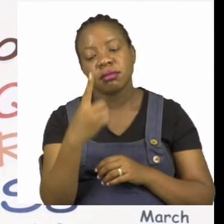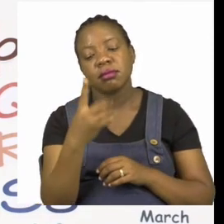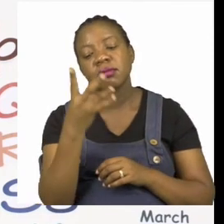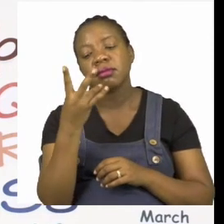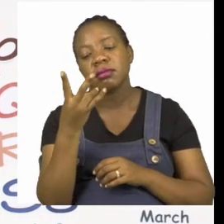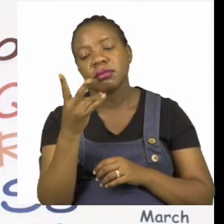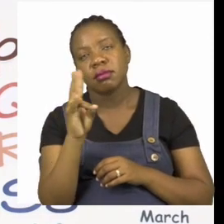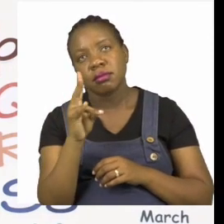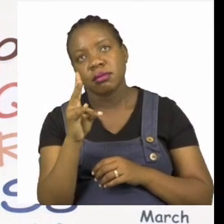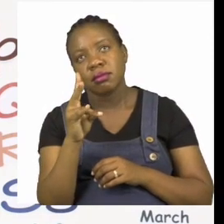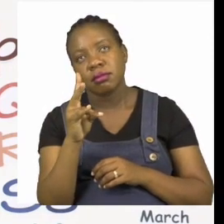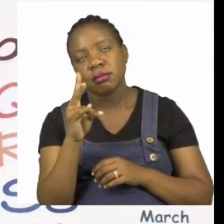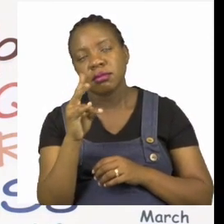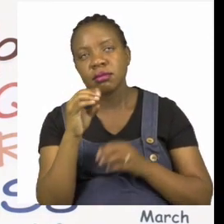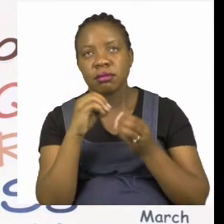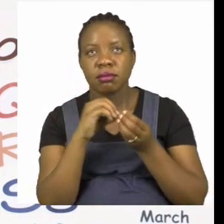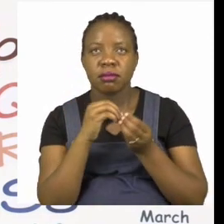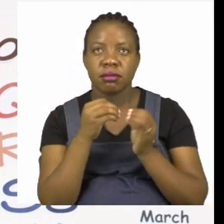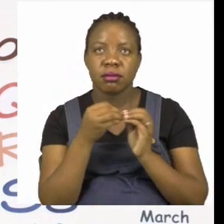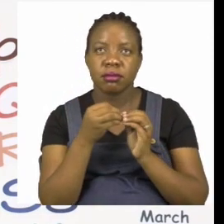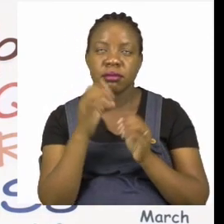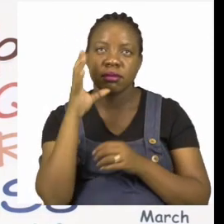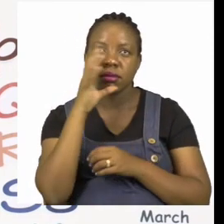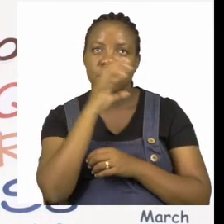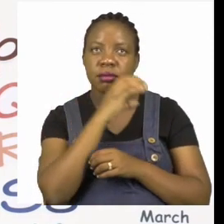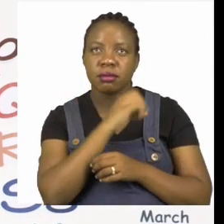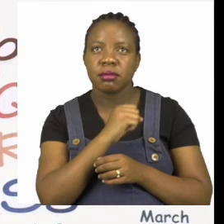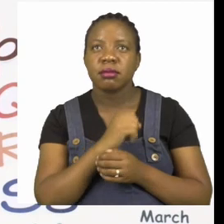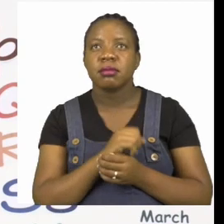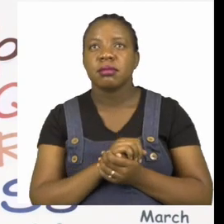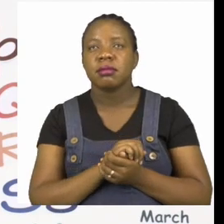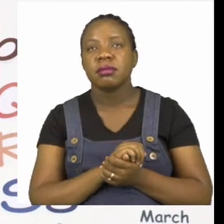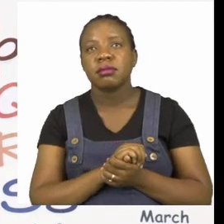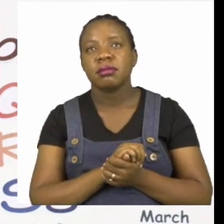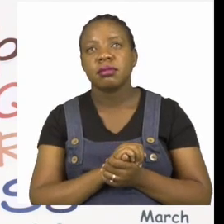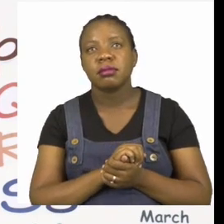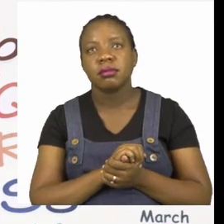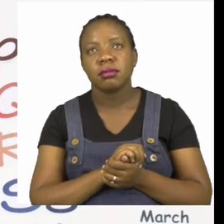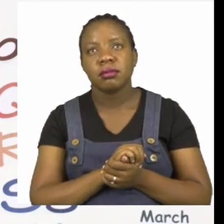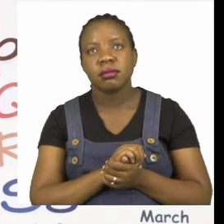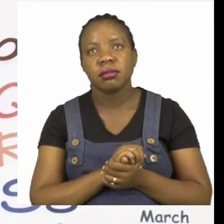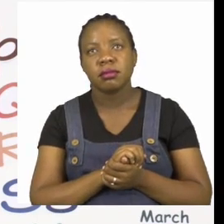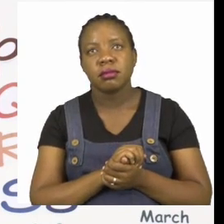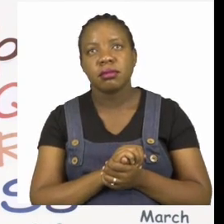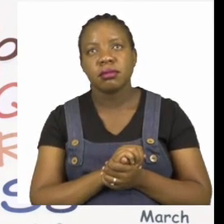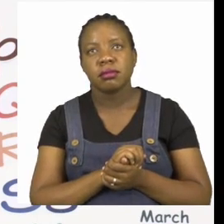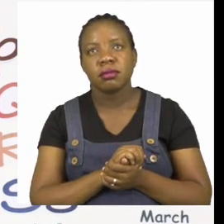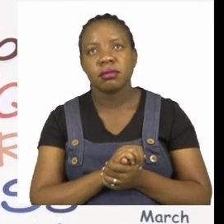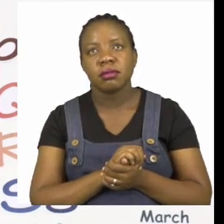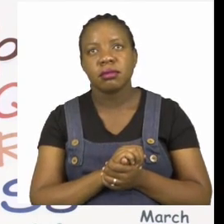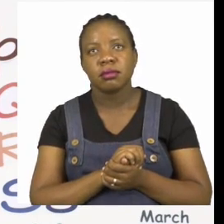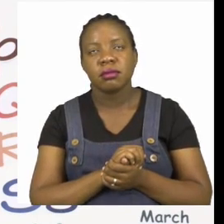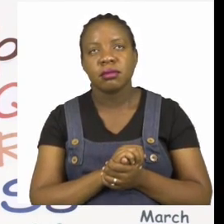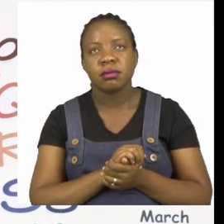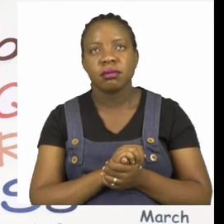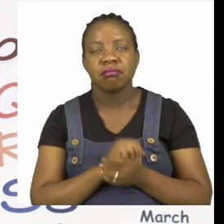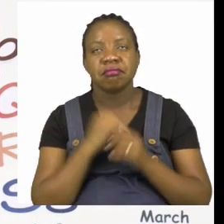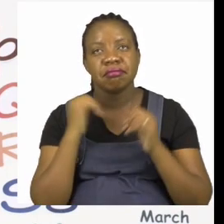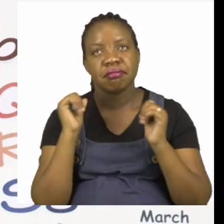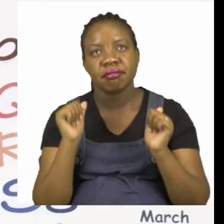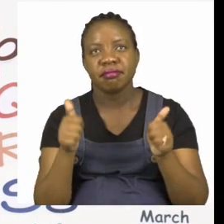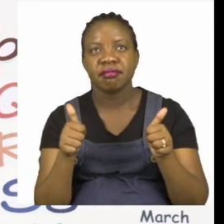17. Let's write our number 17 in the other leaf. Good